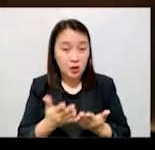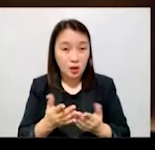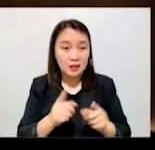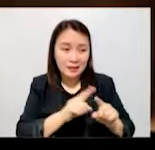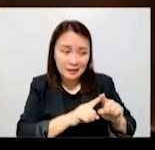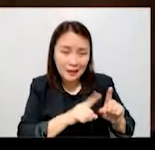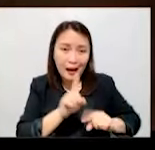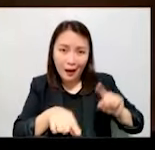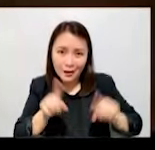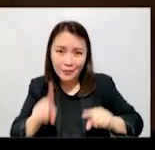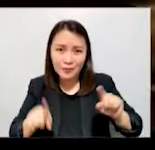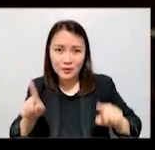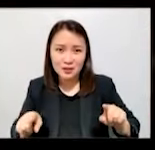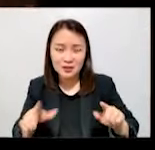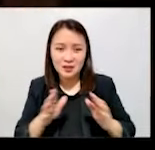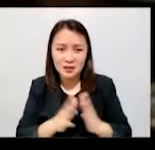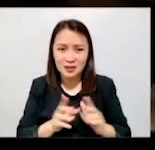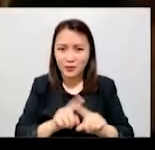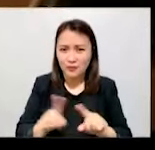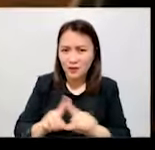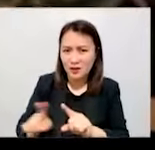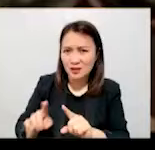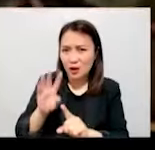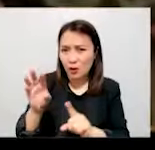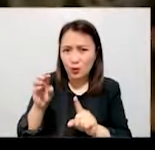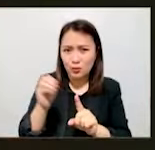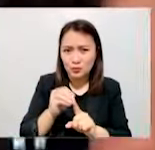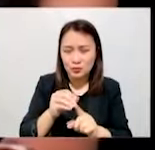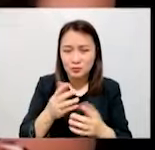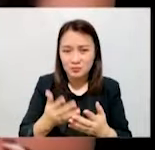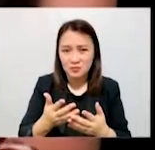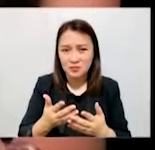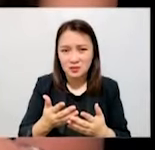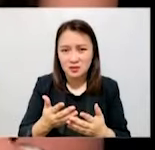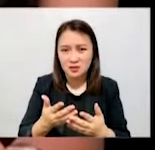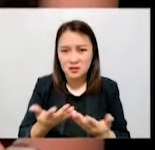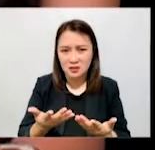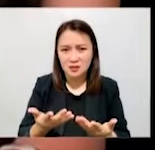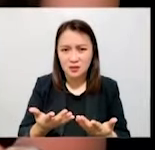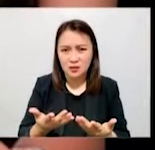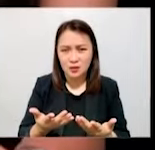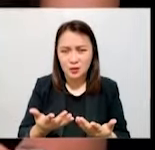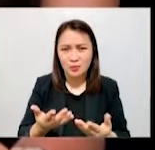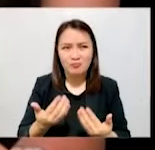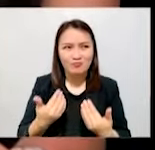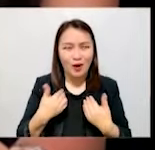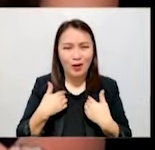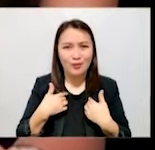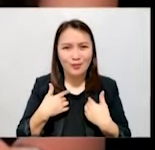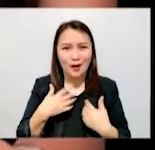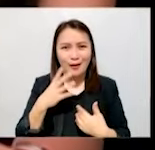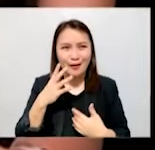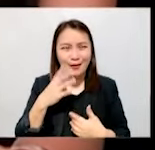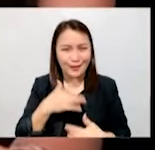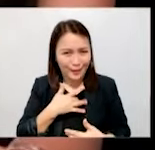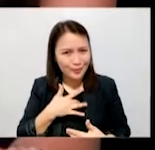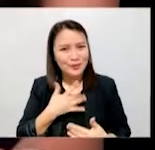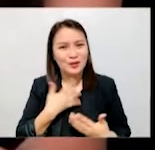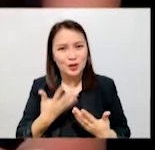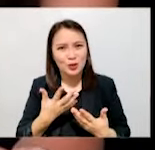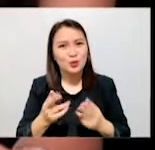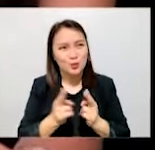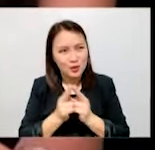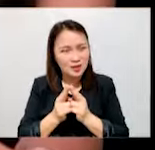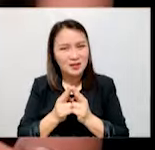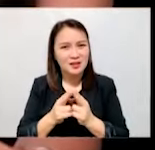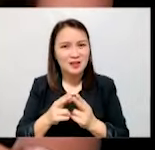show. As a Argentine, as a Latina, I think it's something that really moves me, and seeing that unity with Lea and with Loretta,